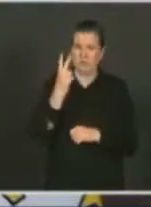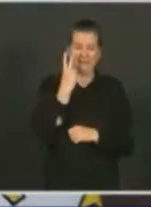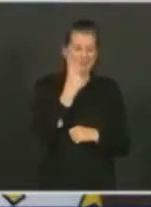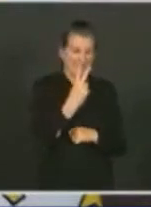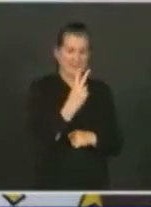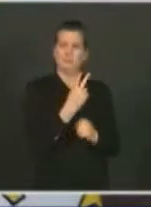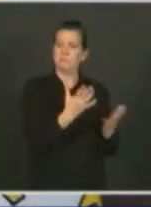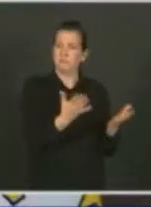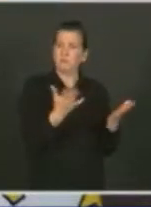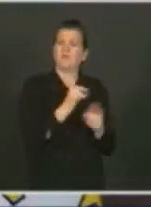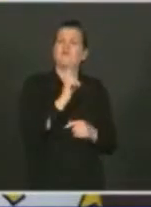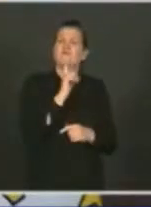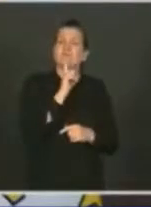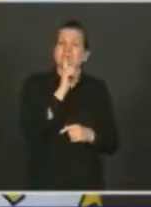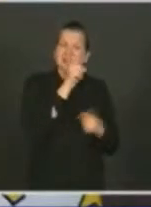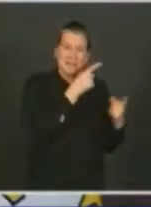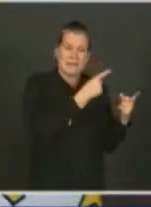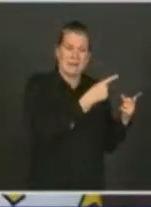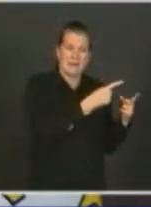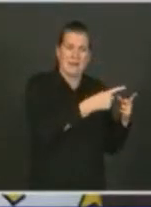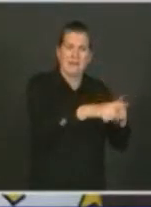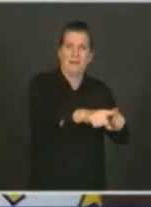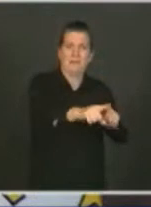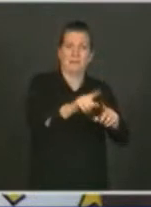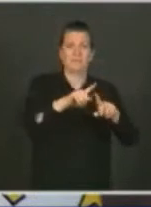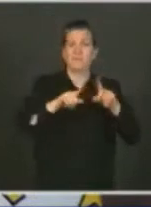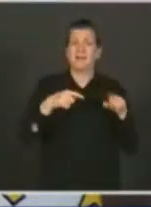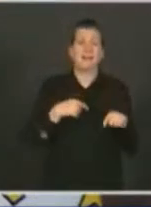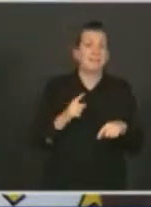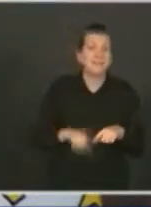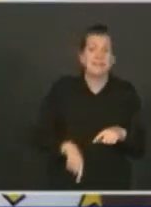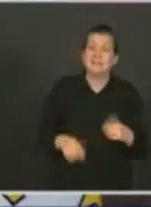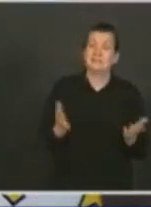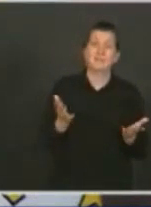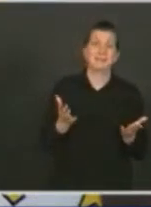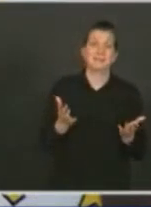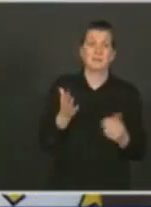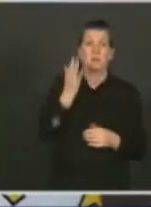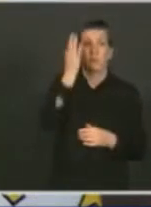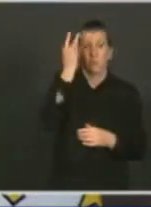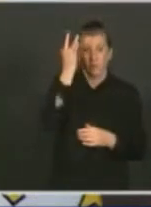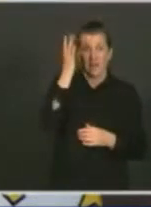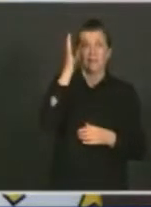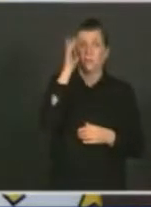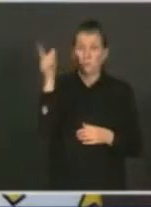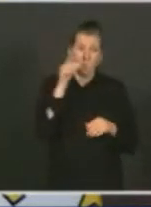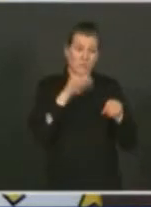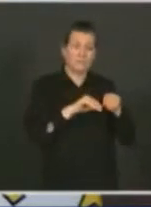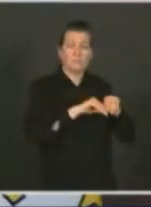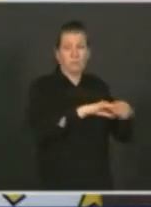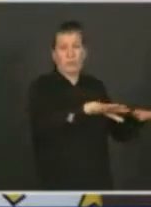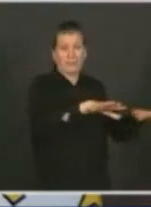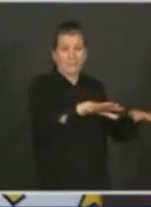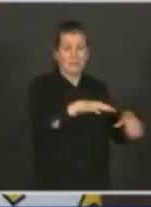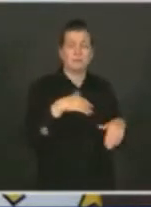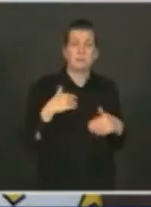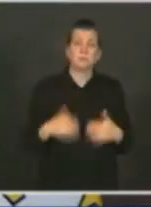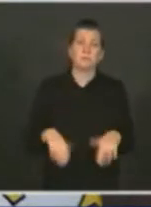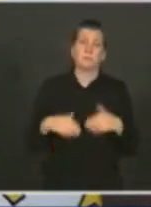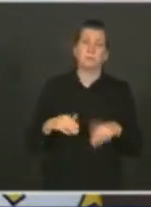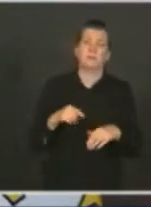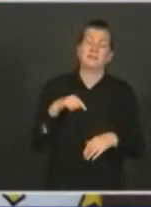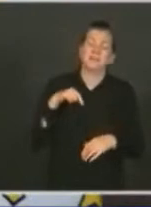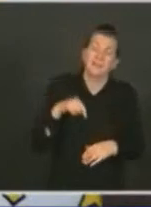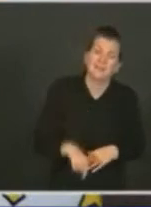that we're taking every day because this is what we love and this is what we do. But it's taking a toll on us too.